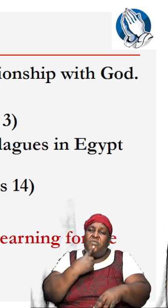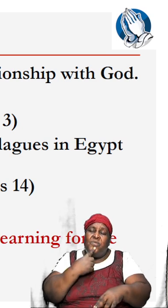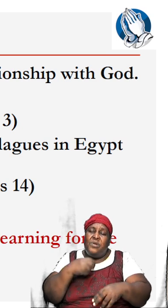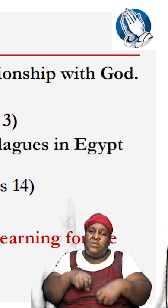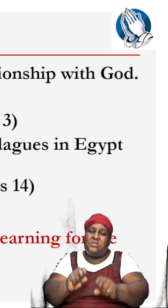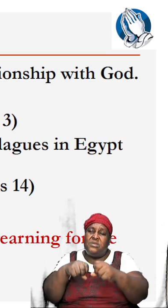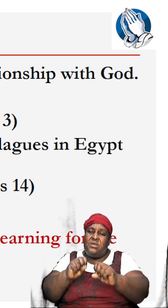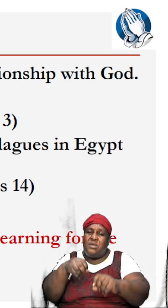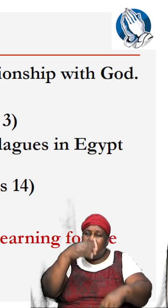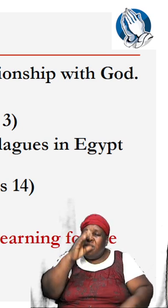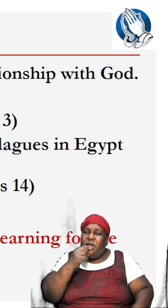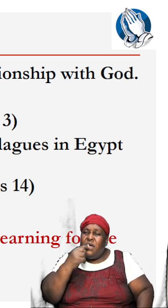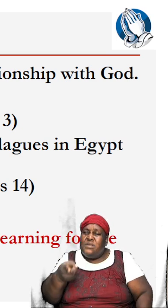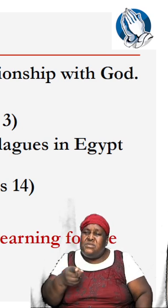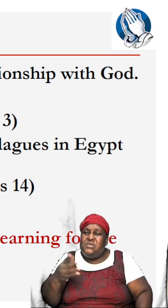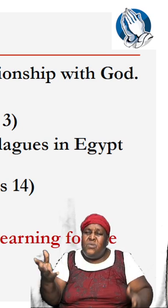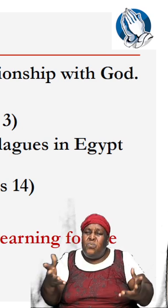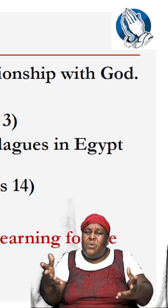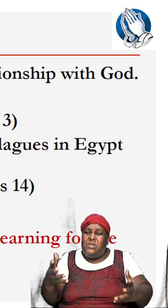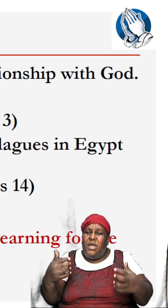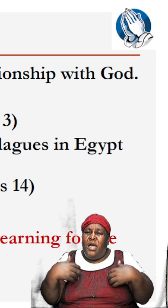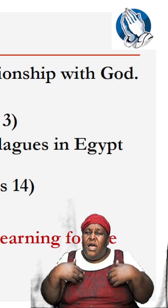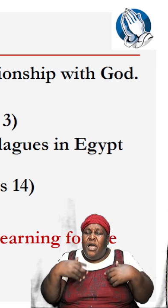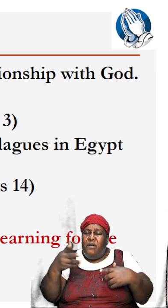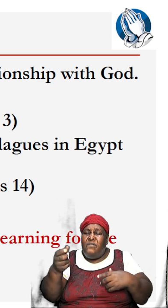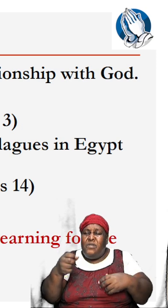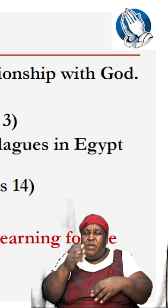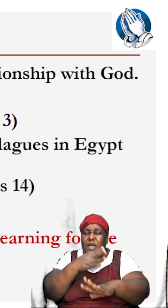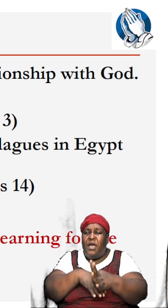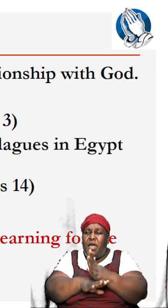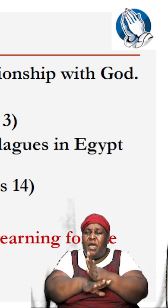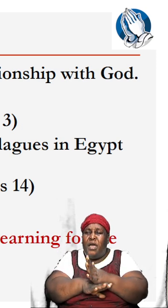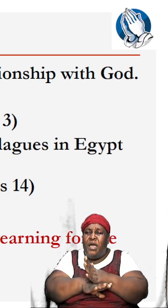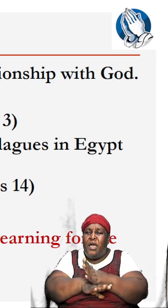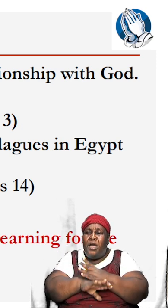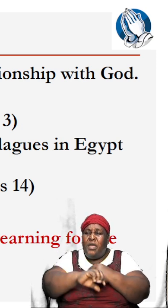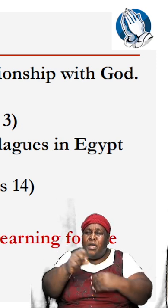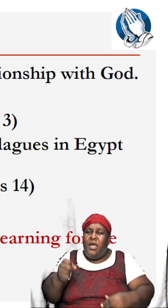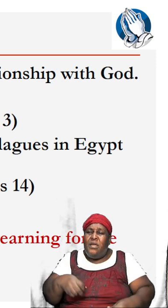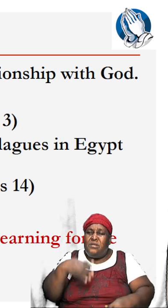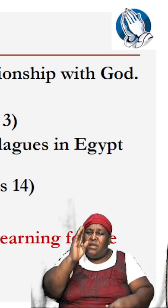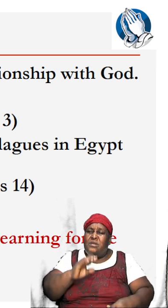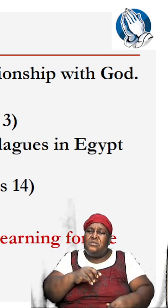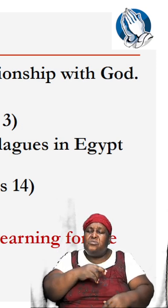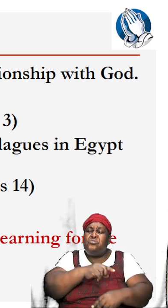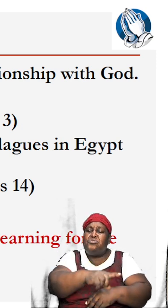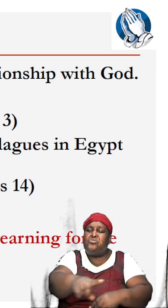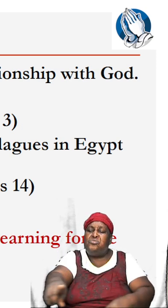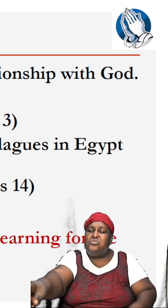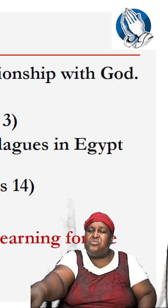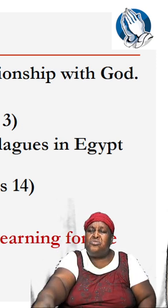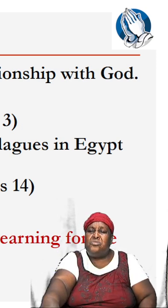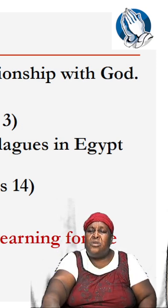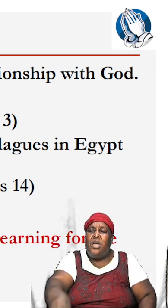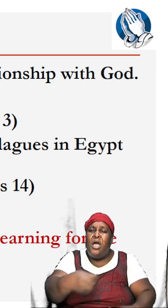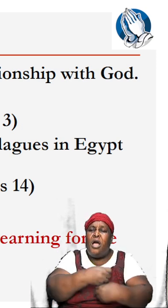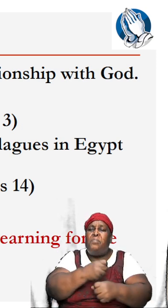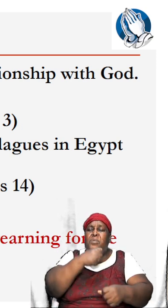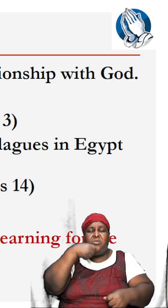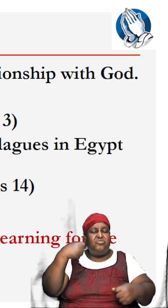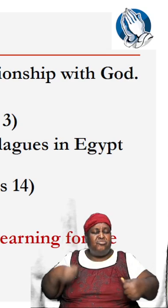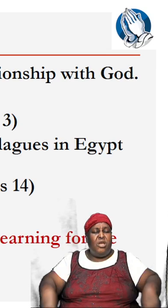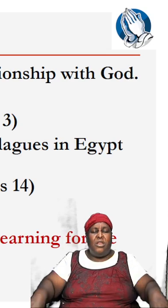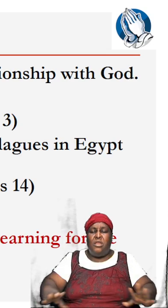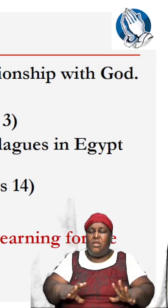stretches his and God caused east wind to come and to move the sea in such a way that it caused dry land. Moses